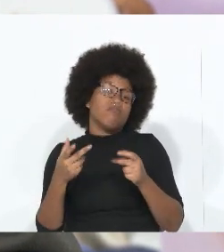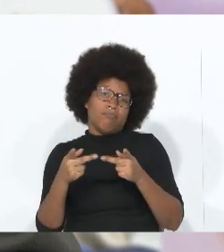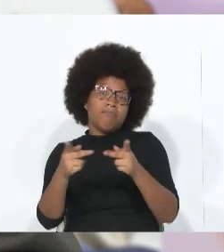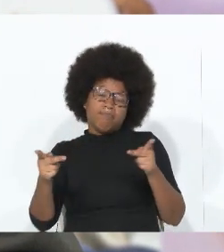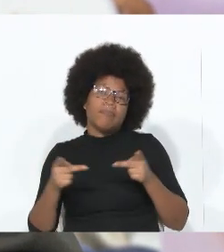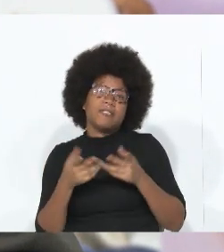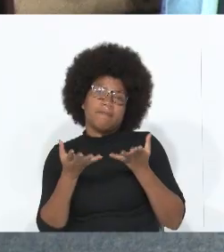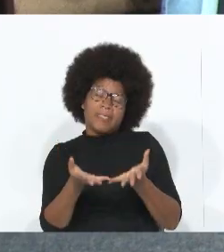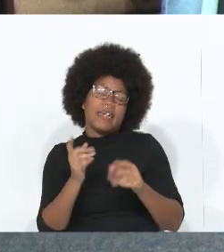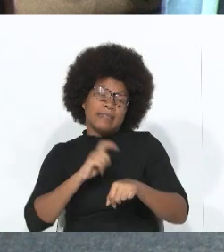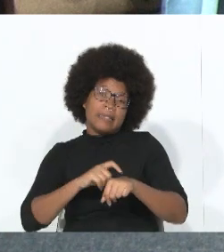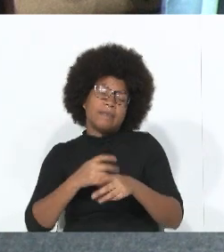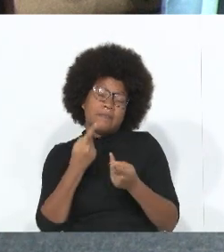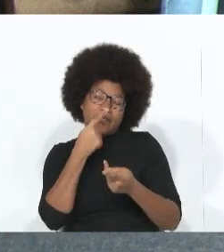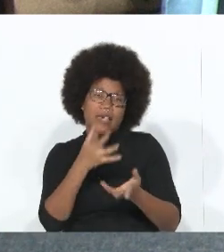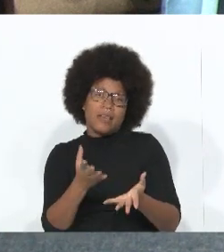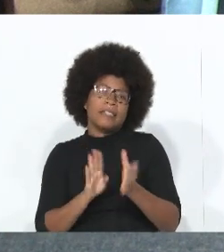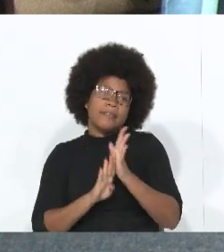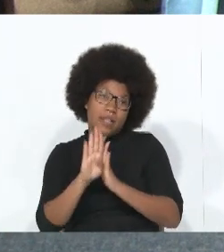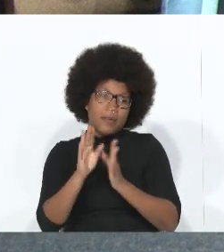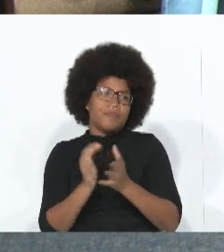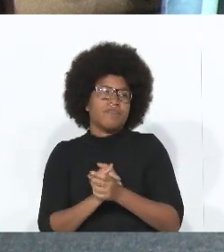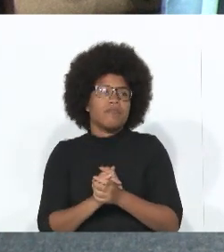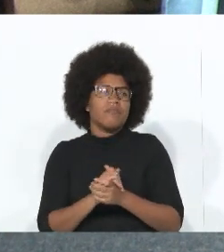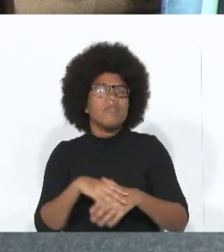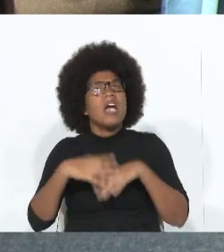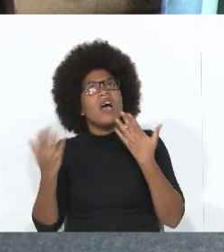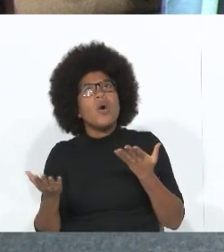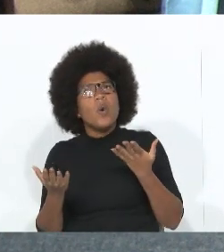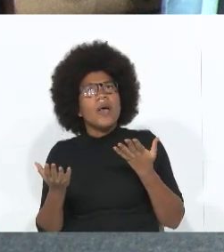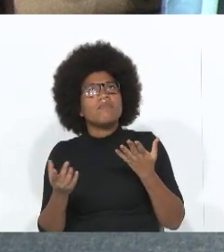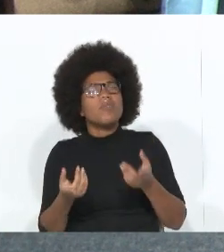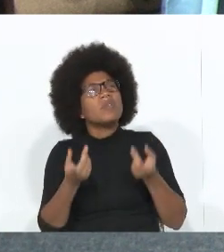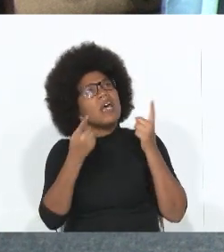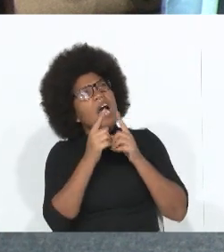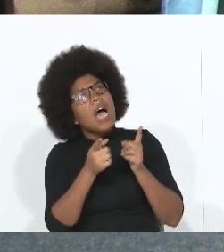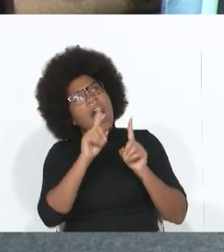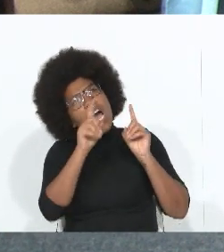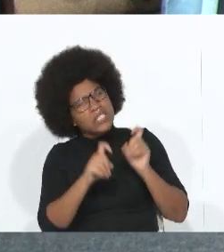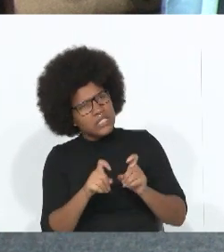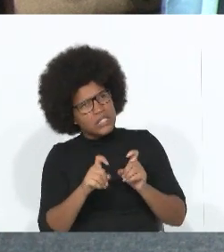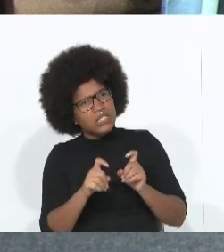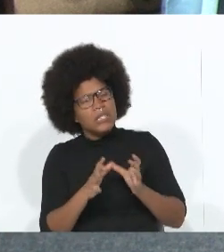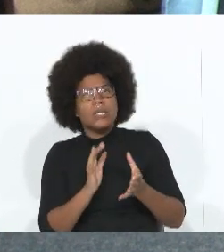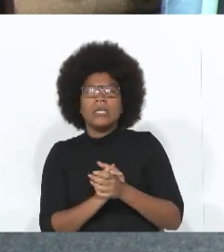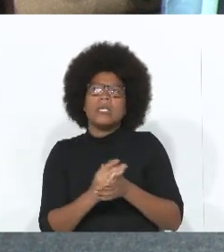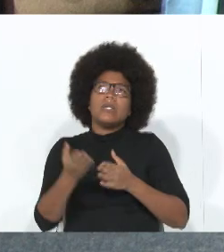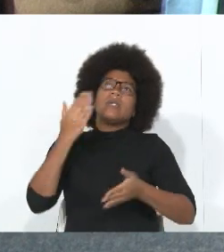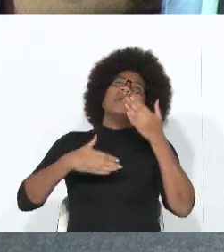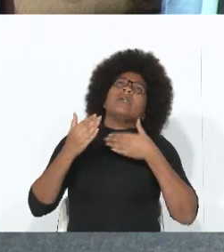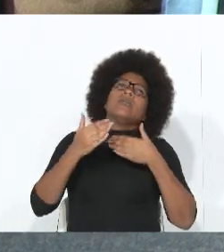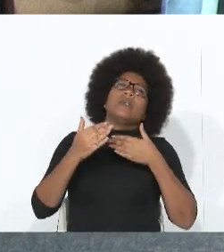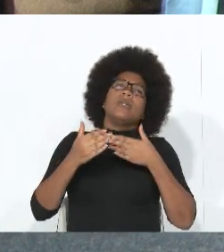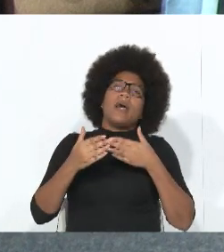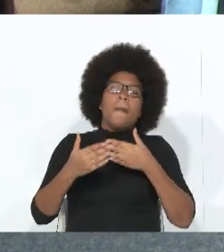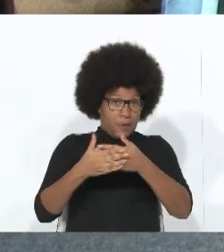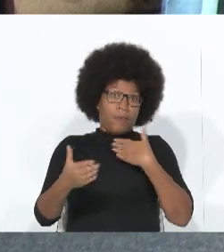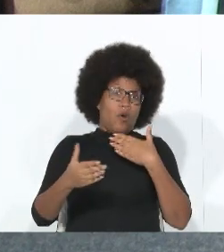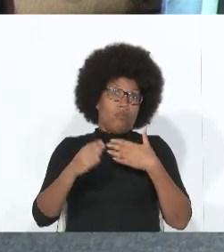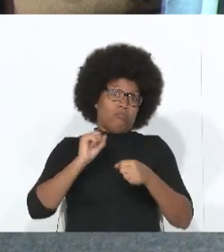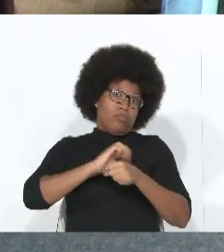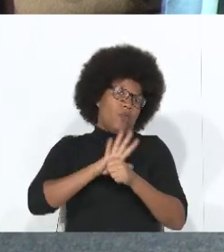side of it. But are we as an industry, as a theater industry, well, let me walk it back a little bit. Prior to